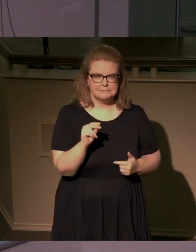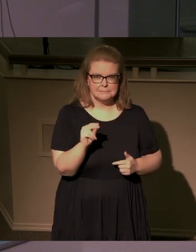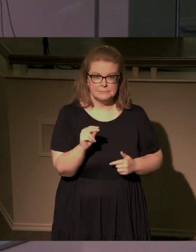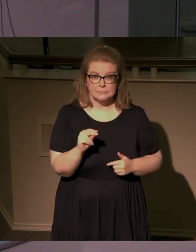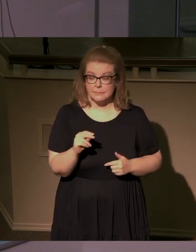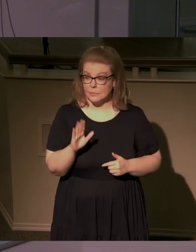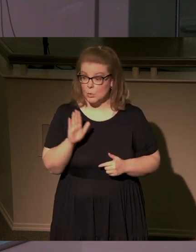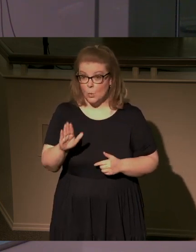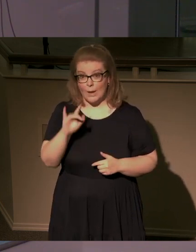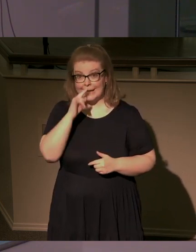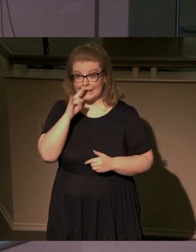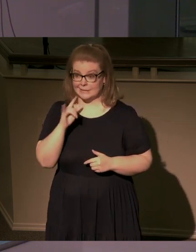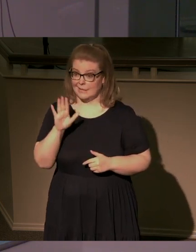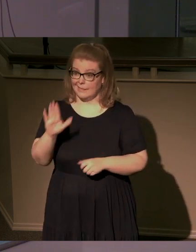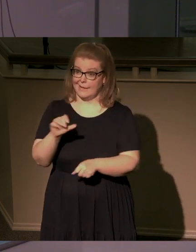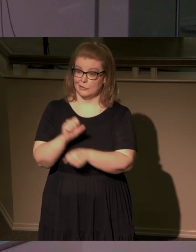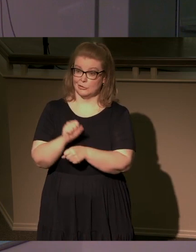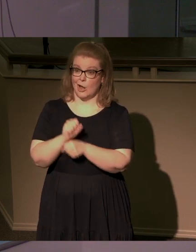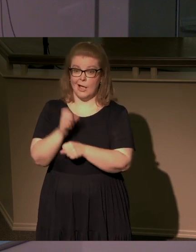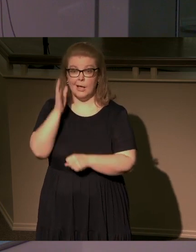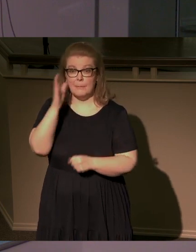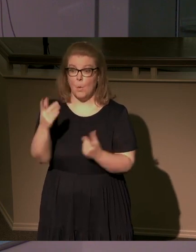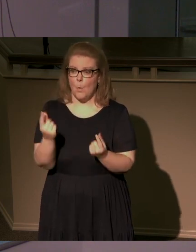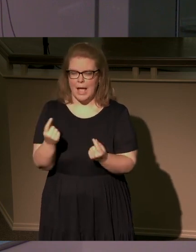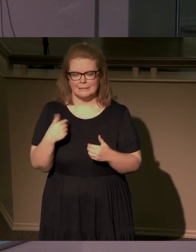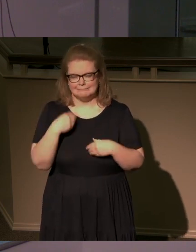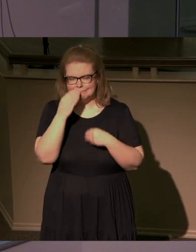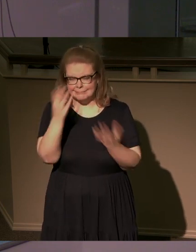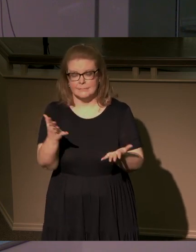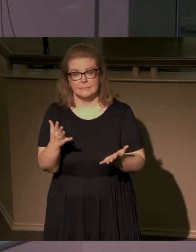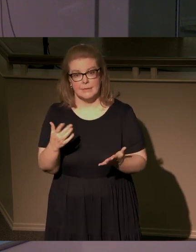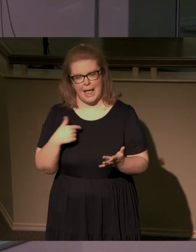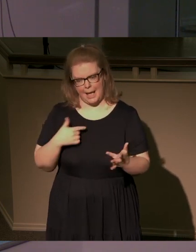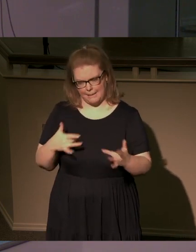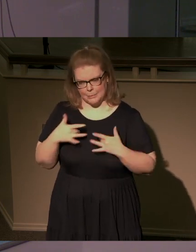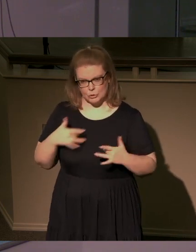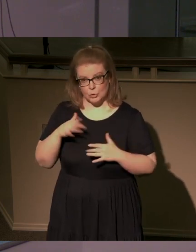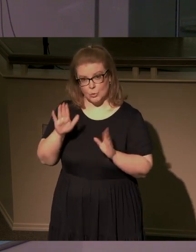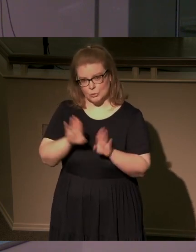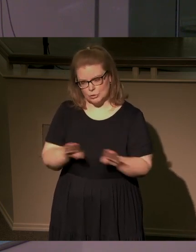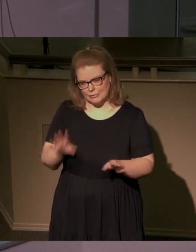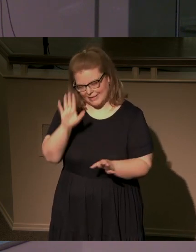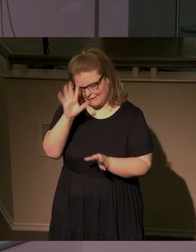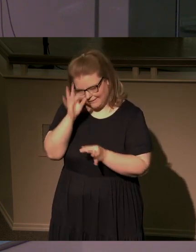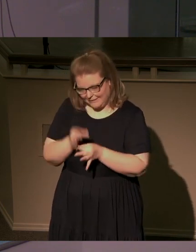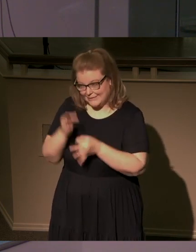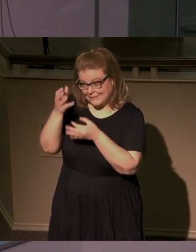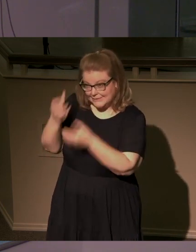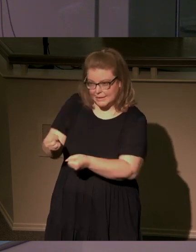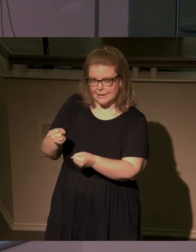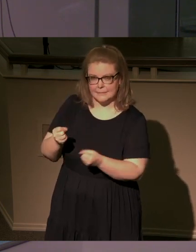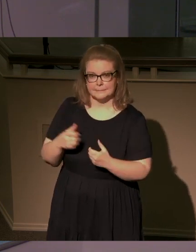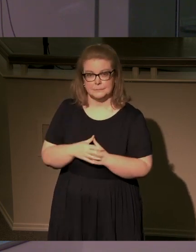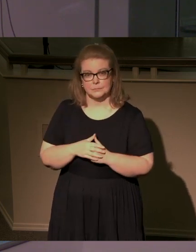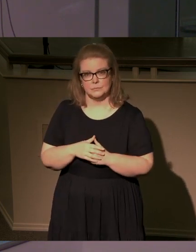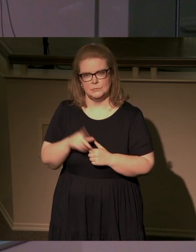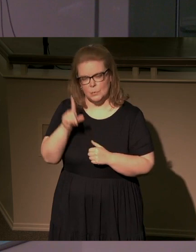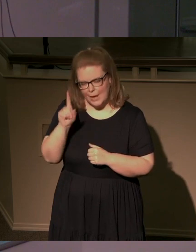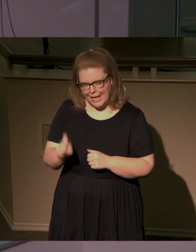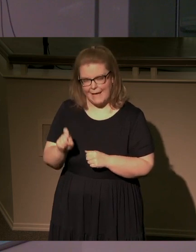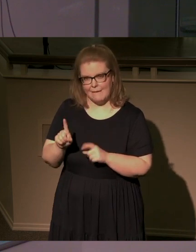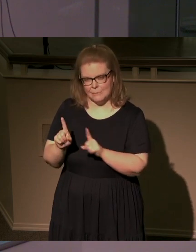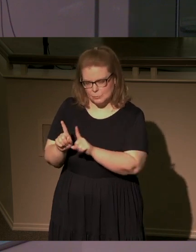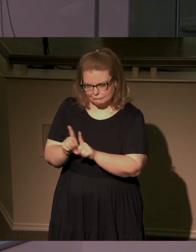do. I'm concerned with the faith that your kids have. And listen, you've got to walk them to